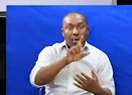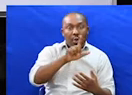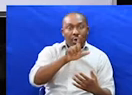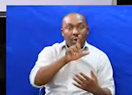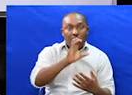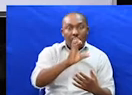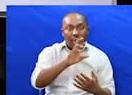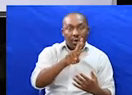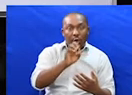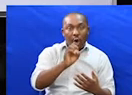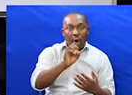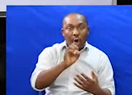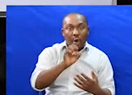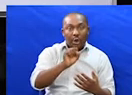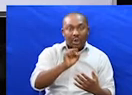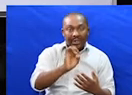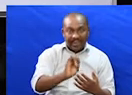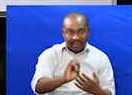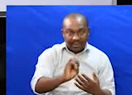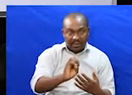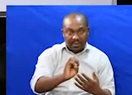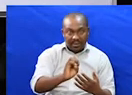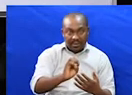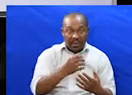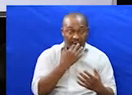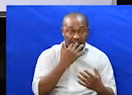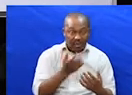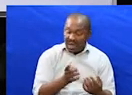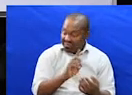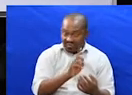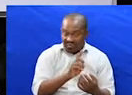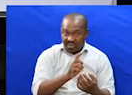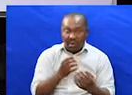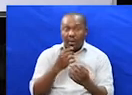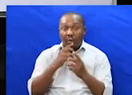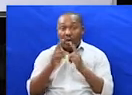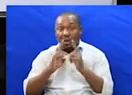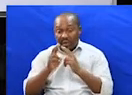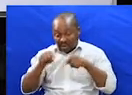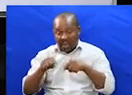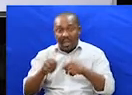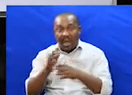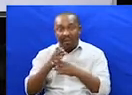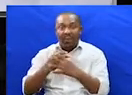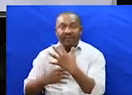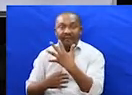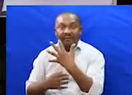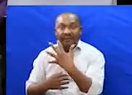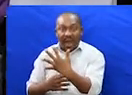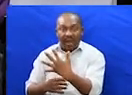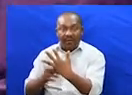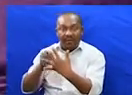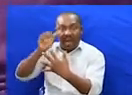of sucrose or glucose. We are talking about sugars of 5 carbon compounds. And